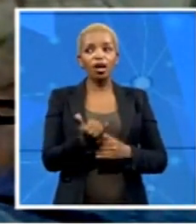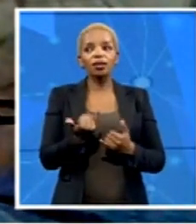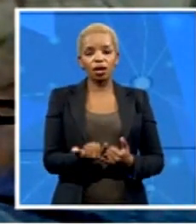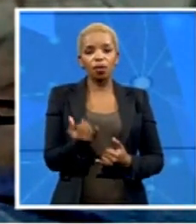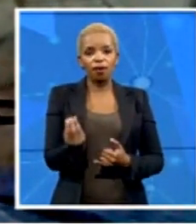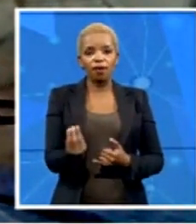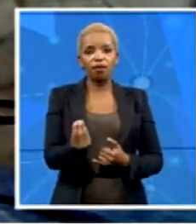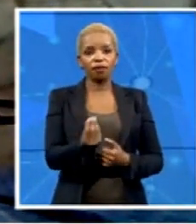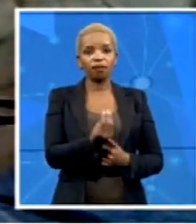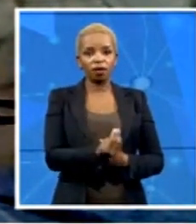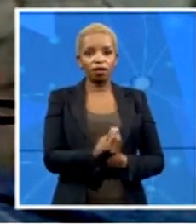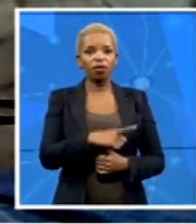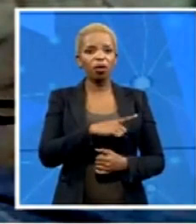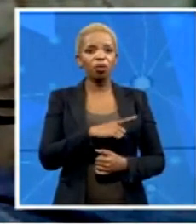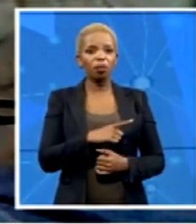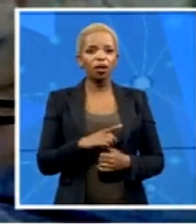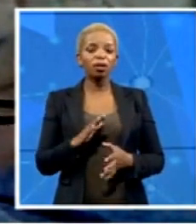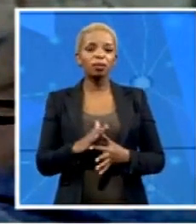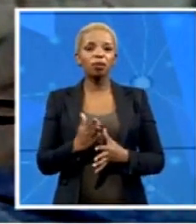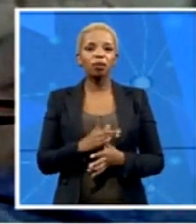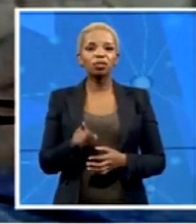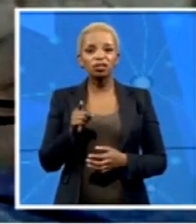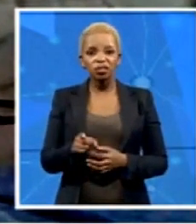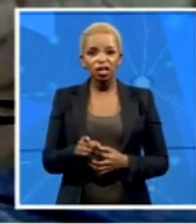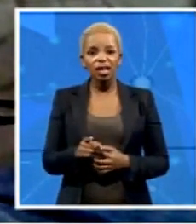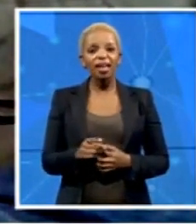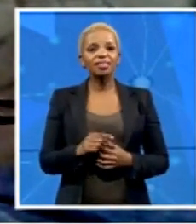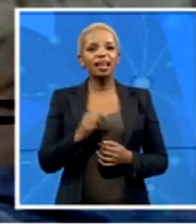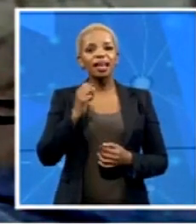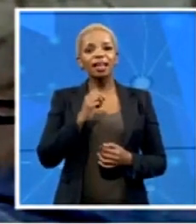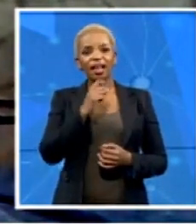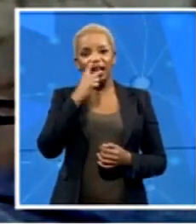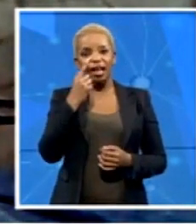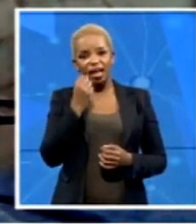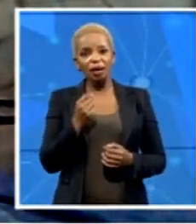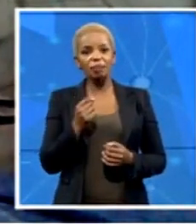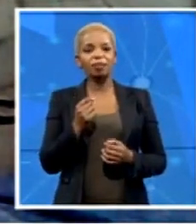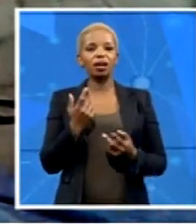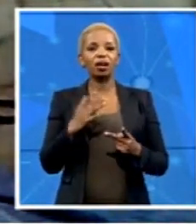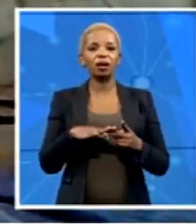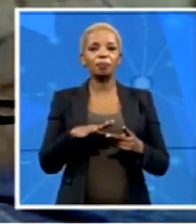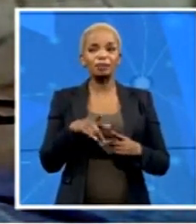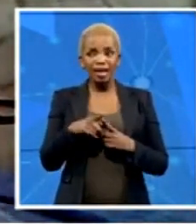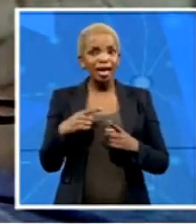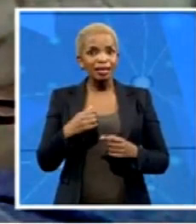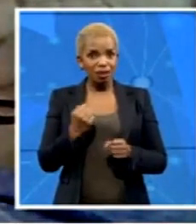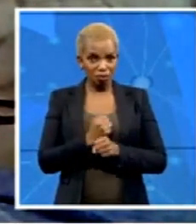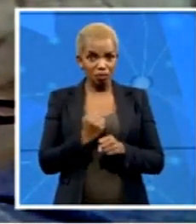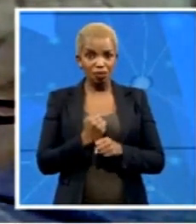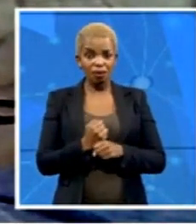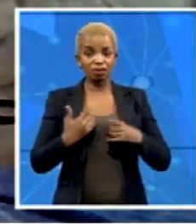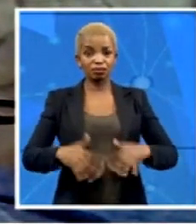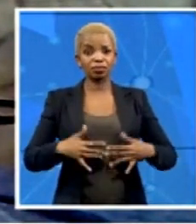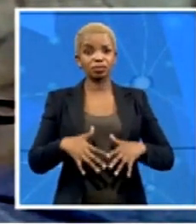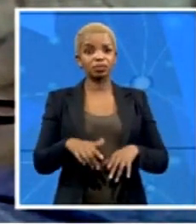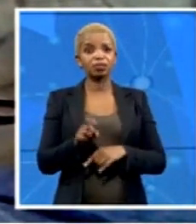the fit, the everything, the name behind the brand, they really were the best available option. And I got them a couple of years